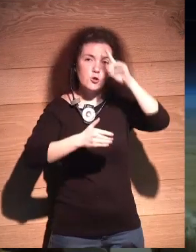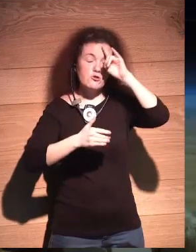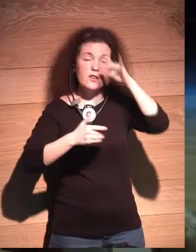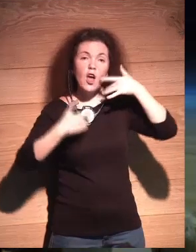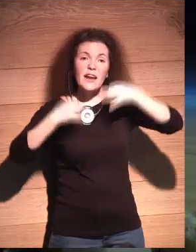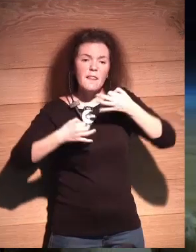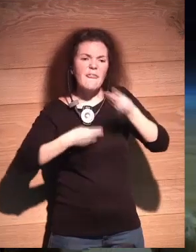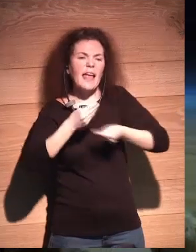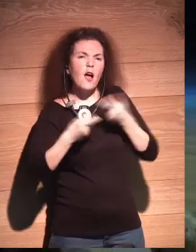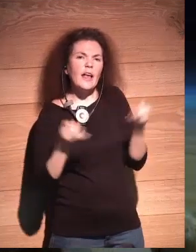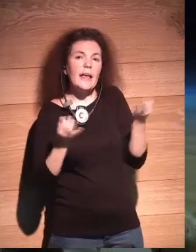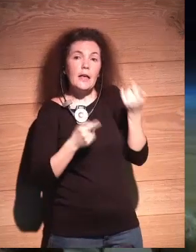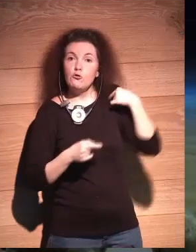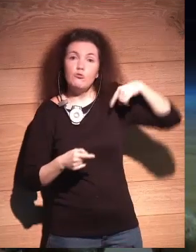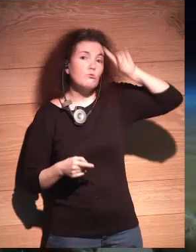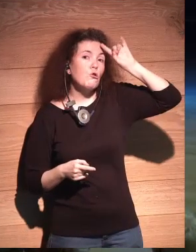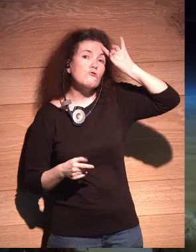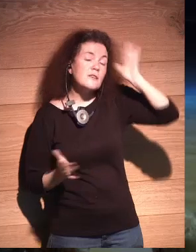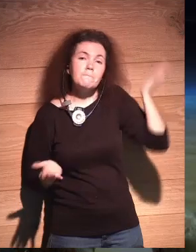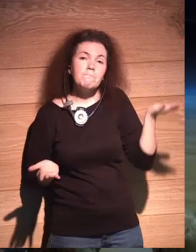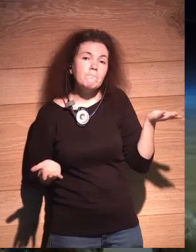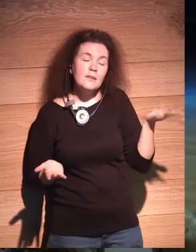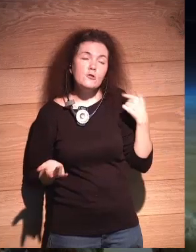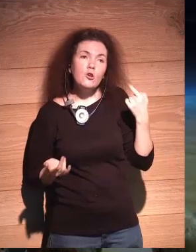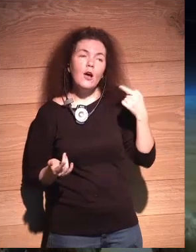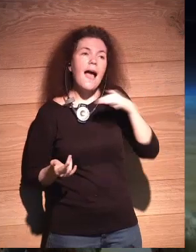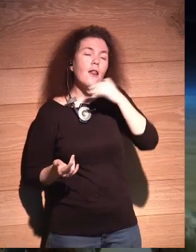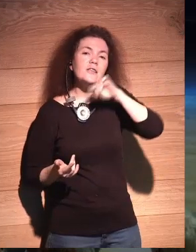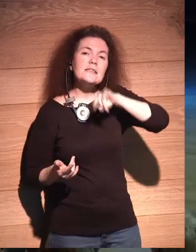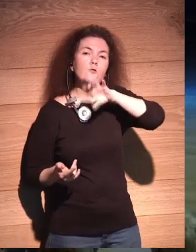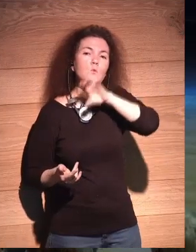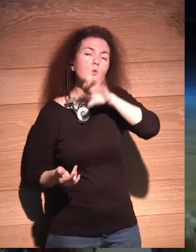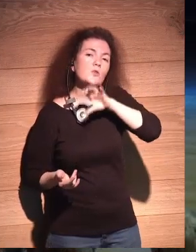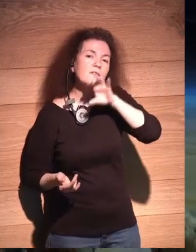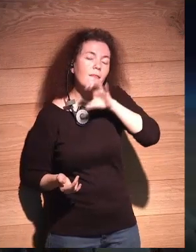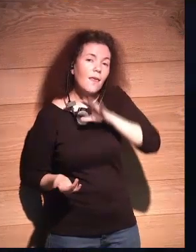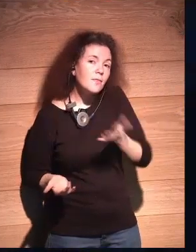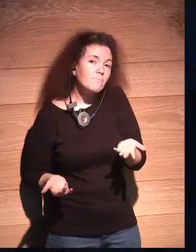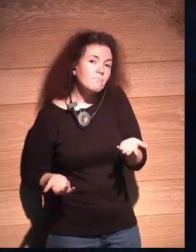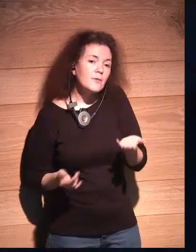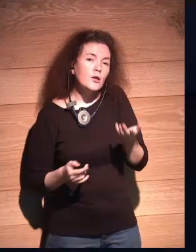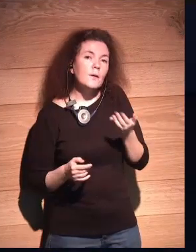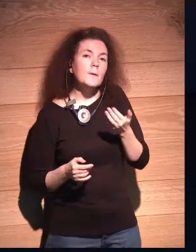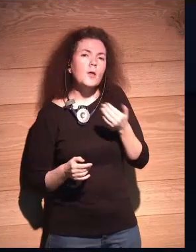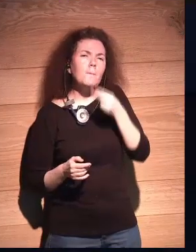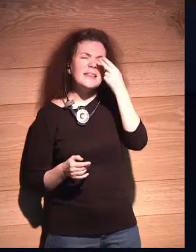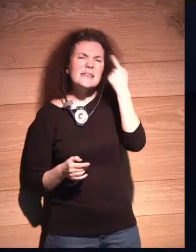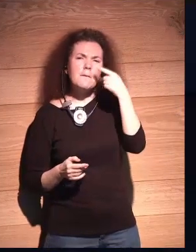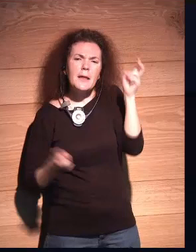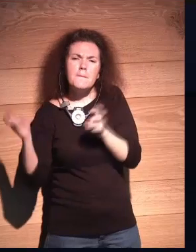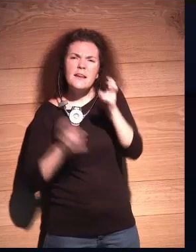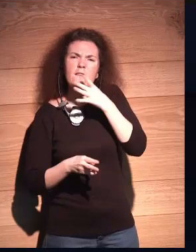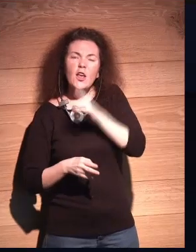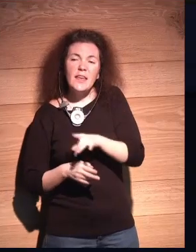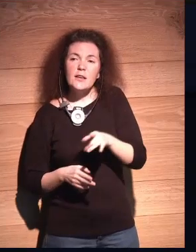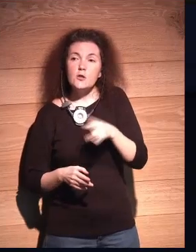and I'm just curious about. I'm curious who is here today, and I'm guessing a lot of artists,